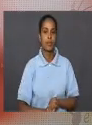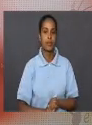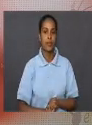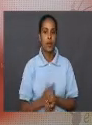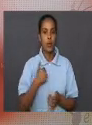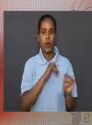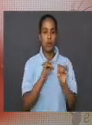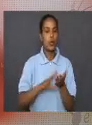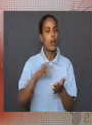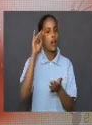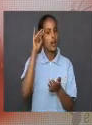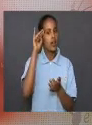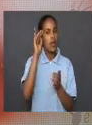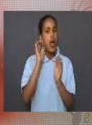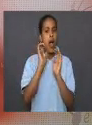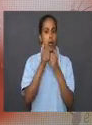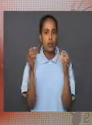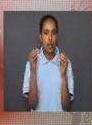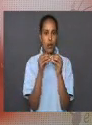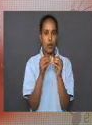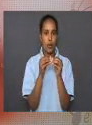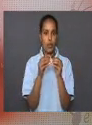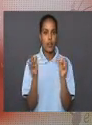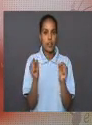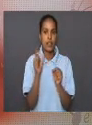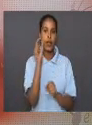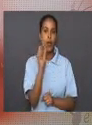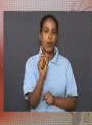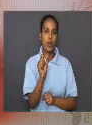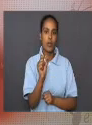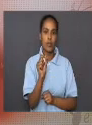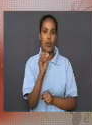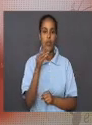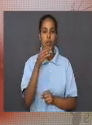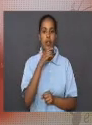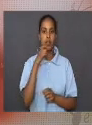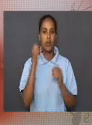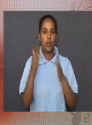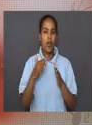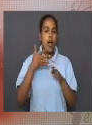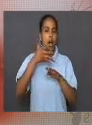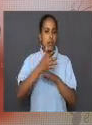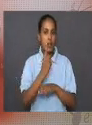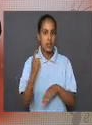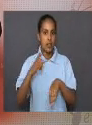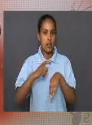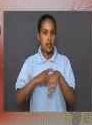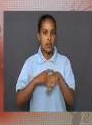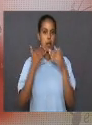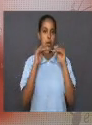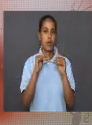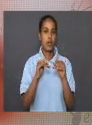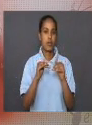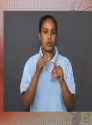added. We also learned how to calculate the freezing point of a solvent after a